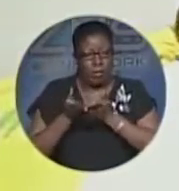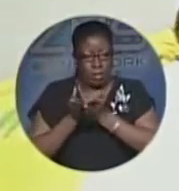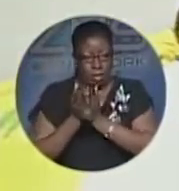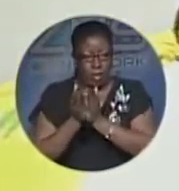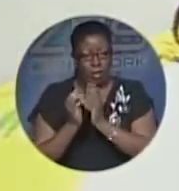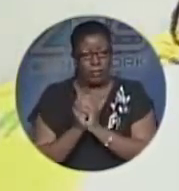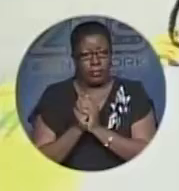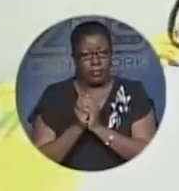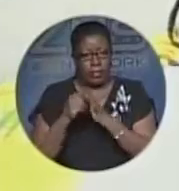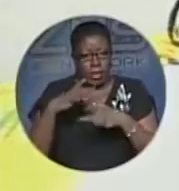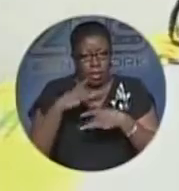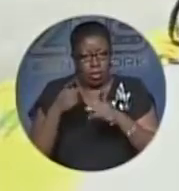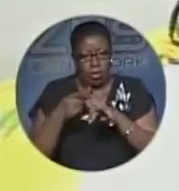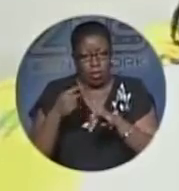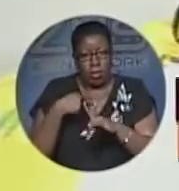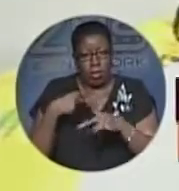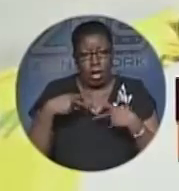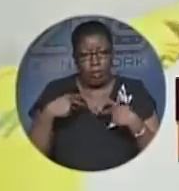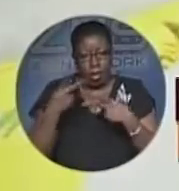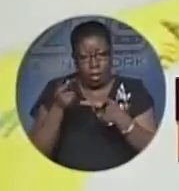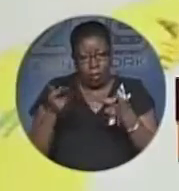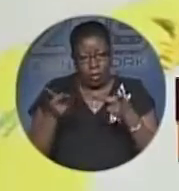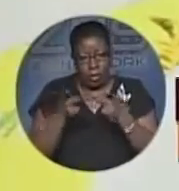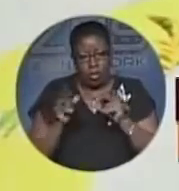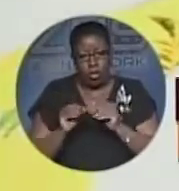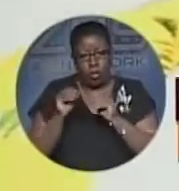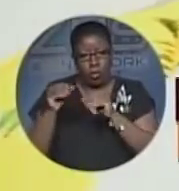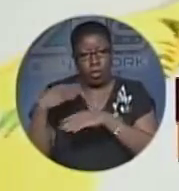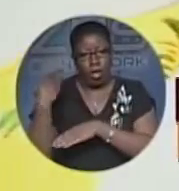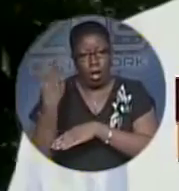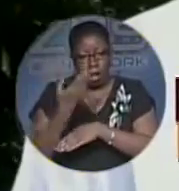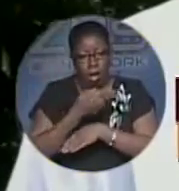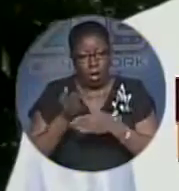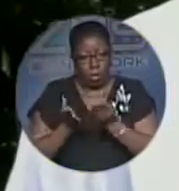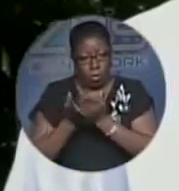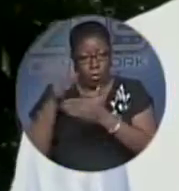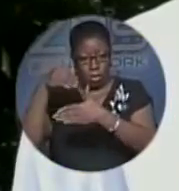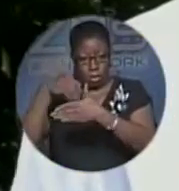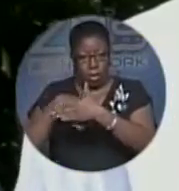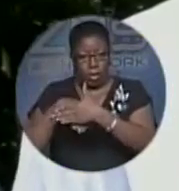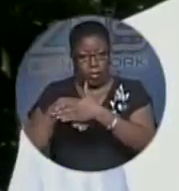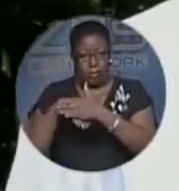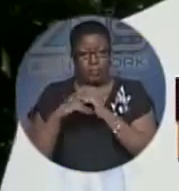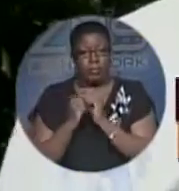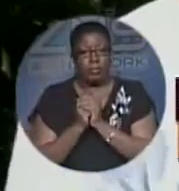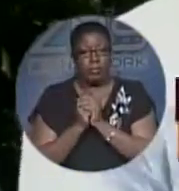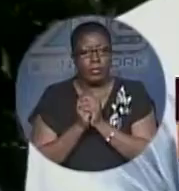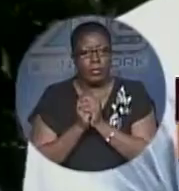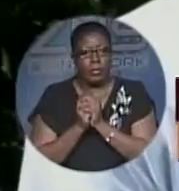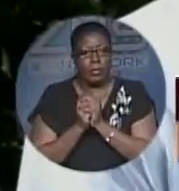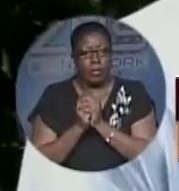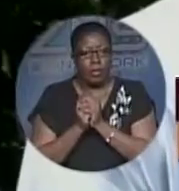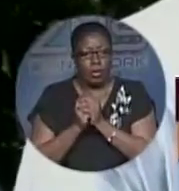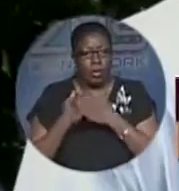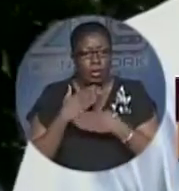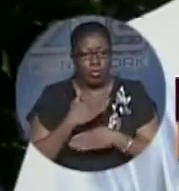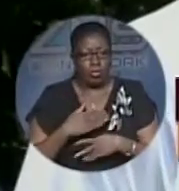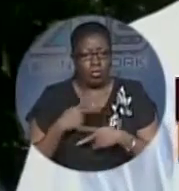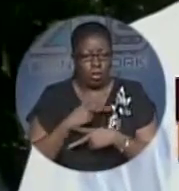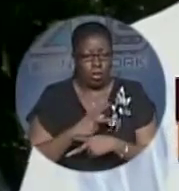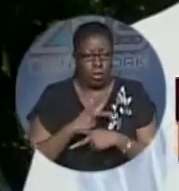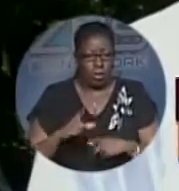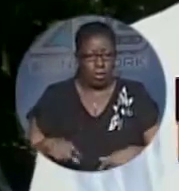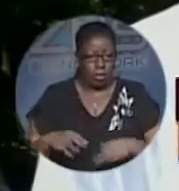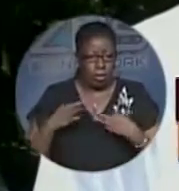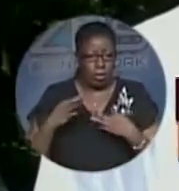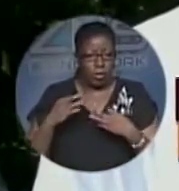so that we would have a place to put our boats in. It taught me to appreciate life and the little youths. I